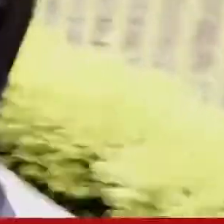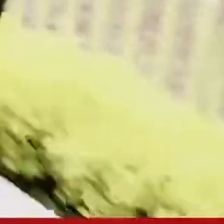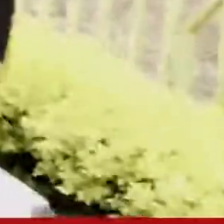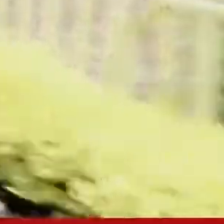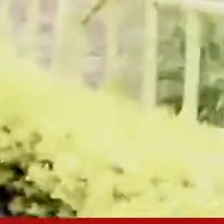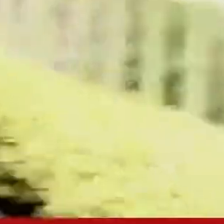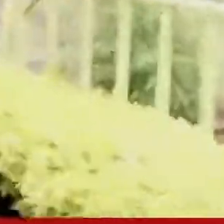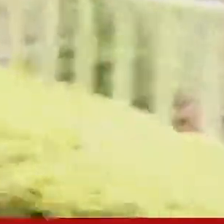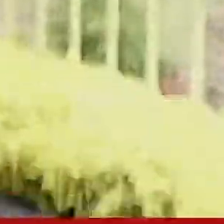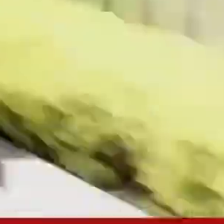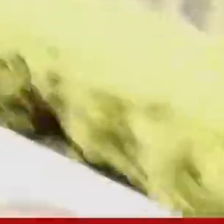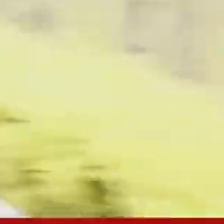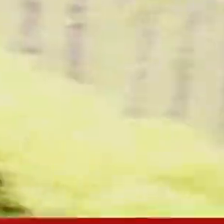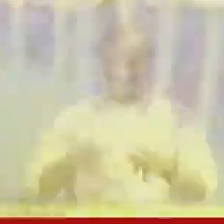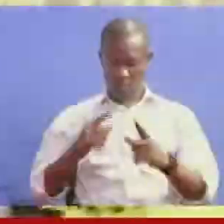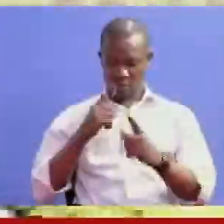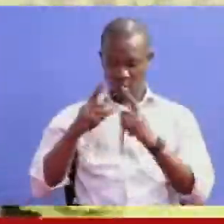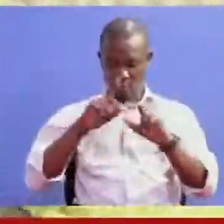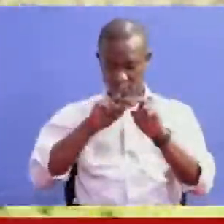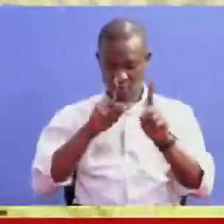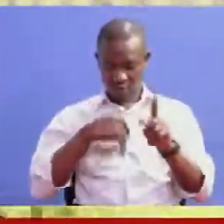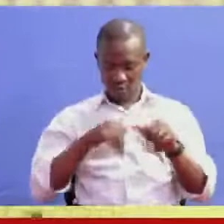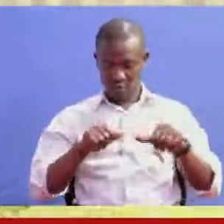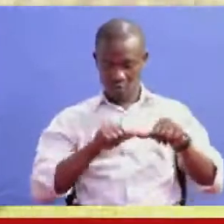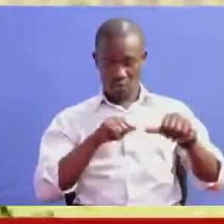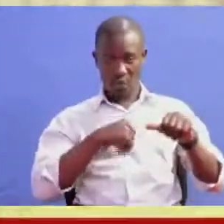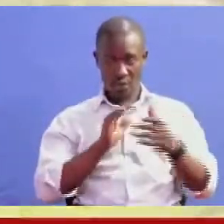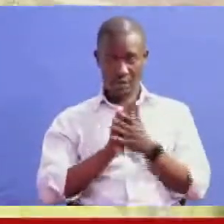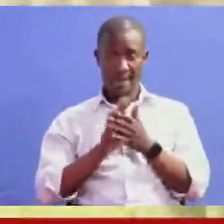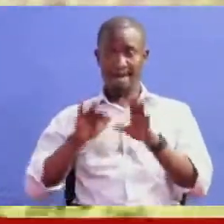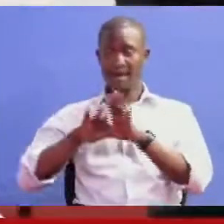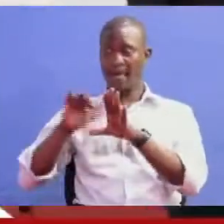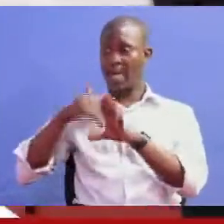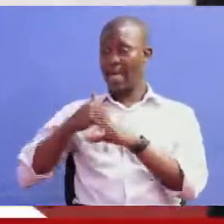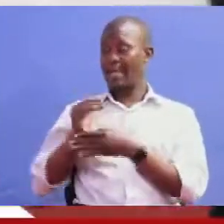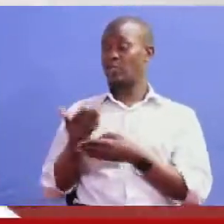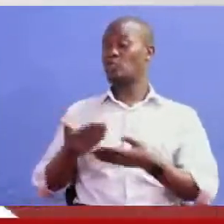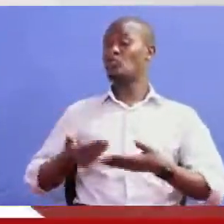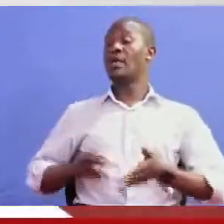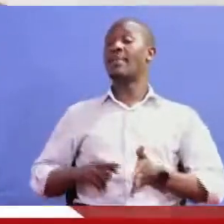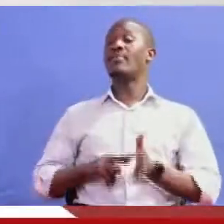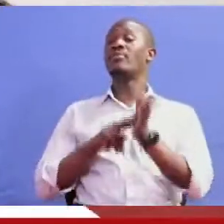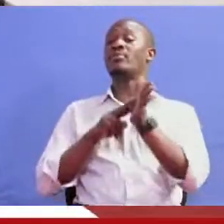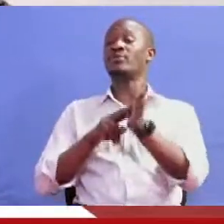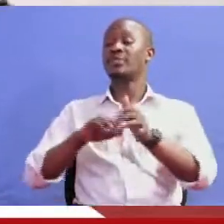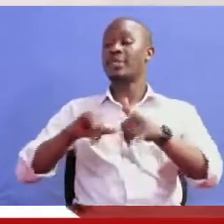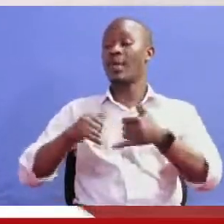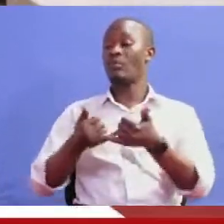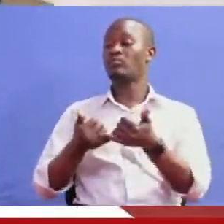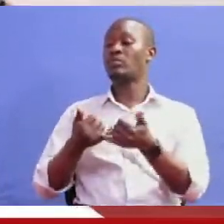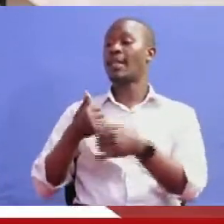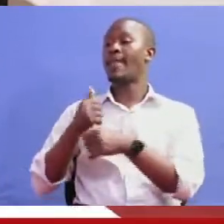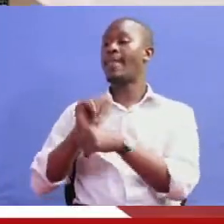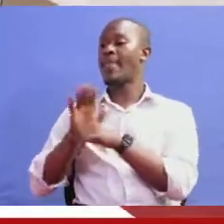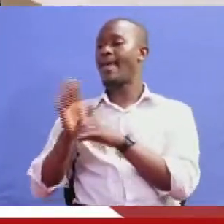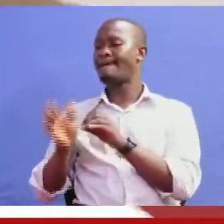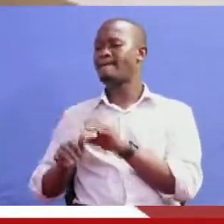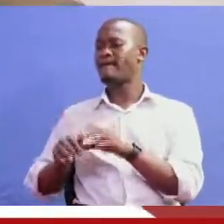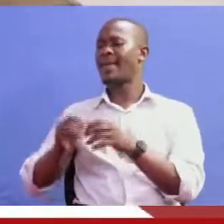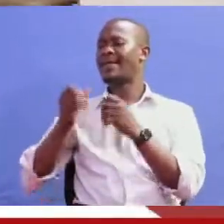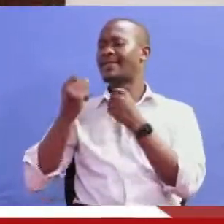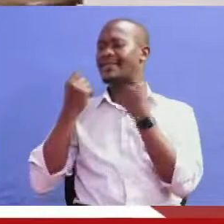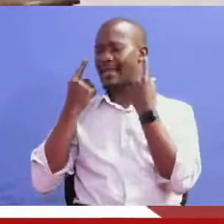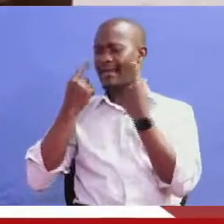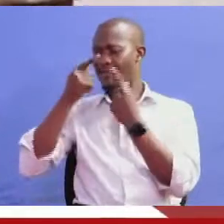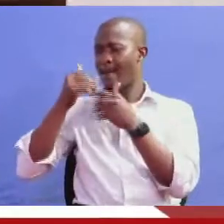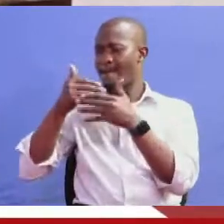And as the bipartisan talks continue, stakeholders have today presented their exposition of their memorandums before